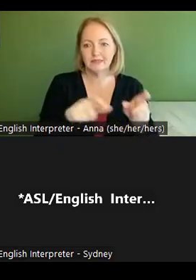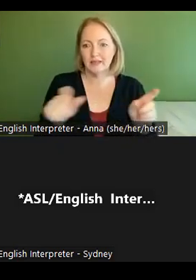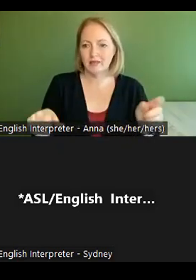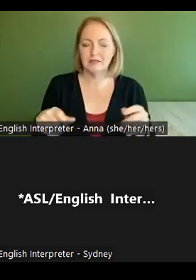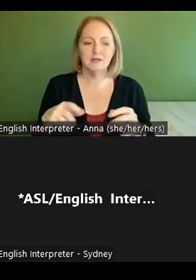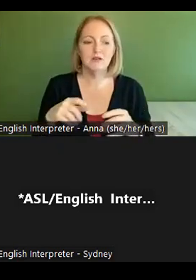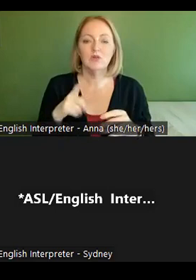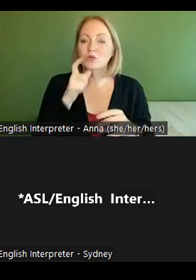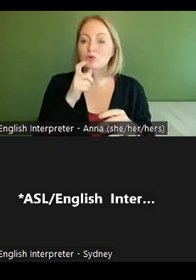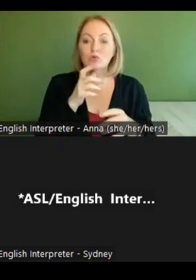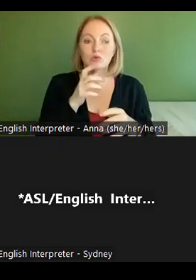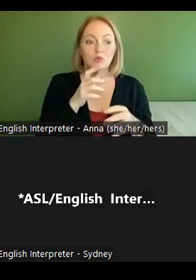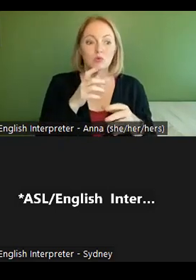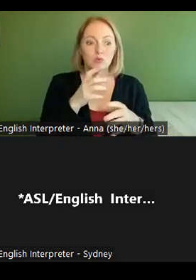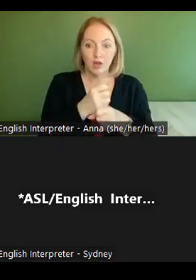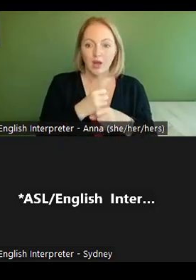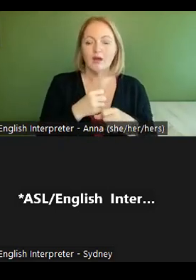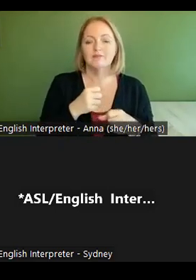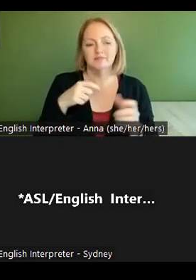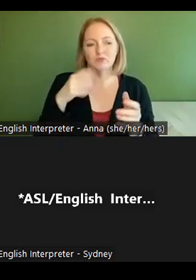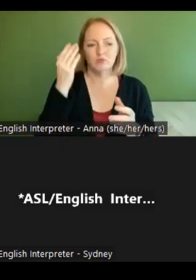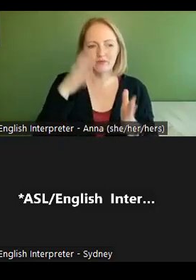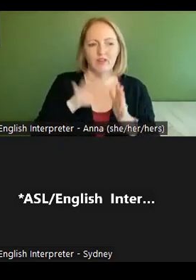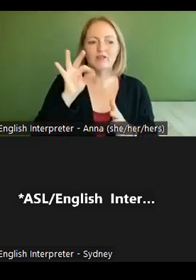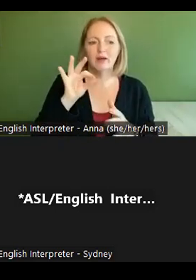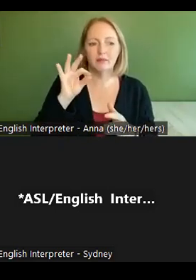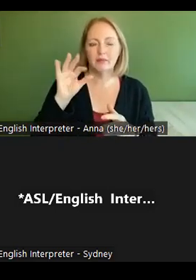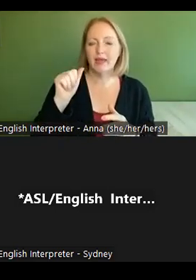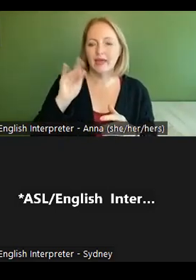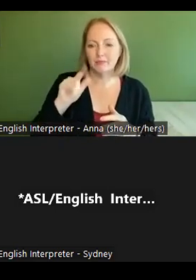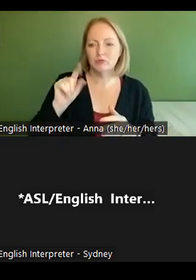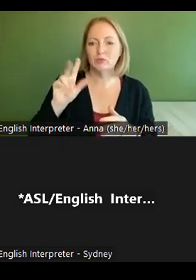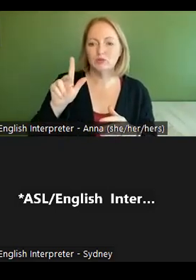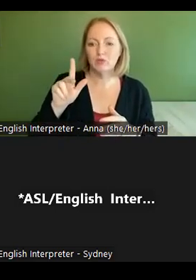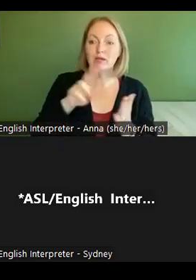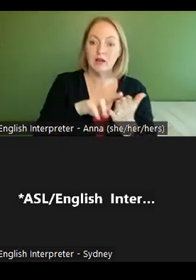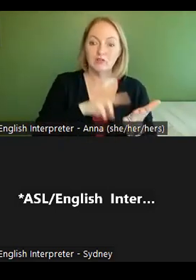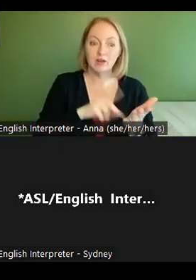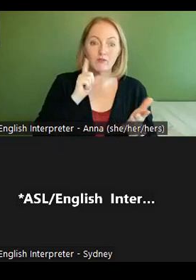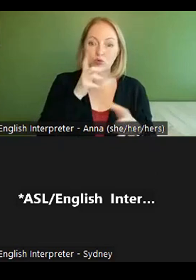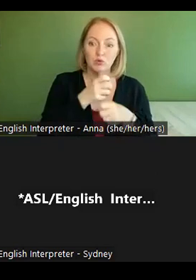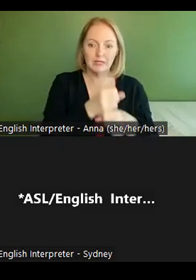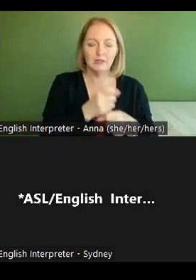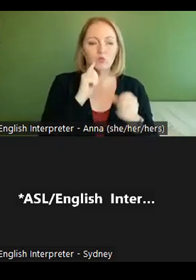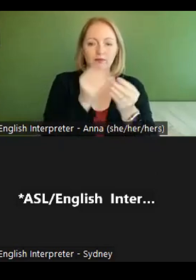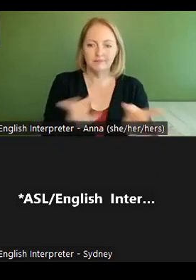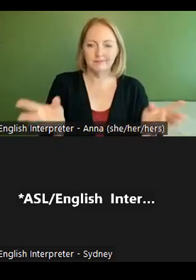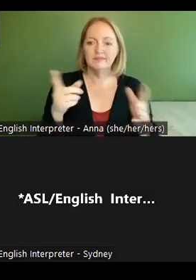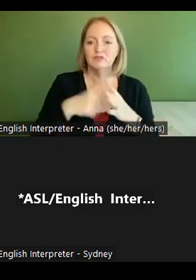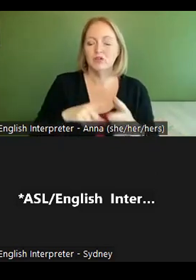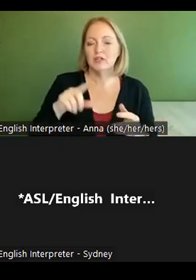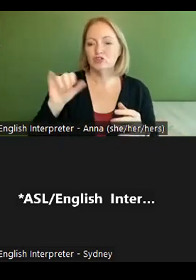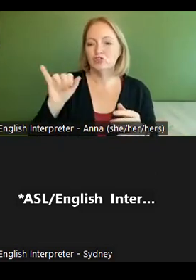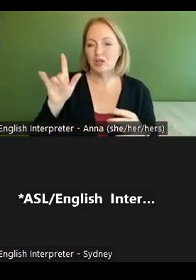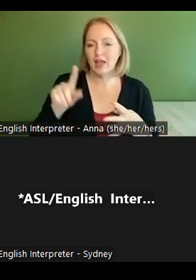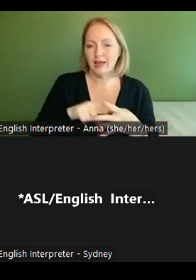awardees were notified of their award status by April 2023, and contracts for those awardees will be distributed beginning in early